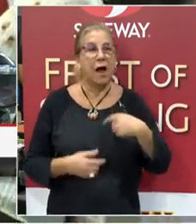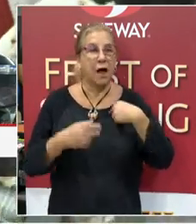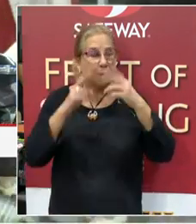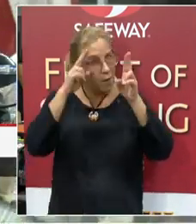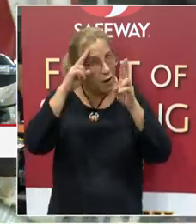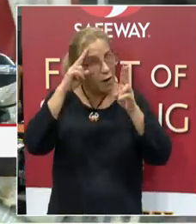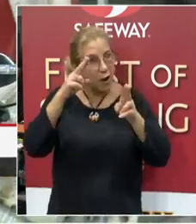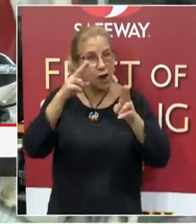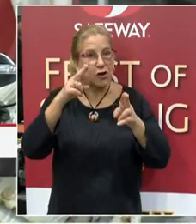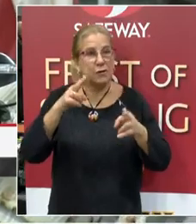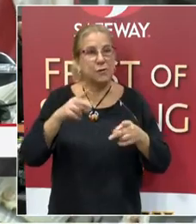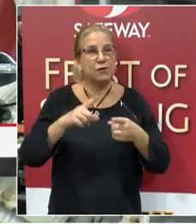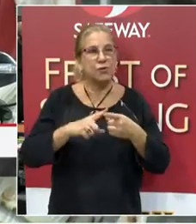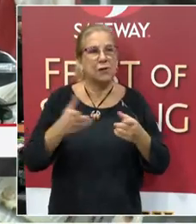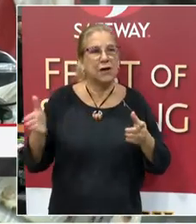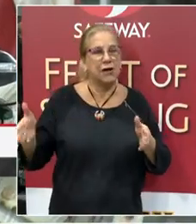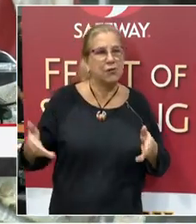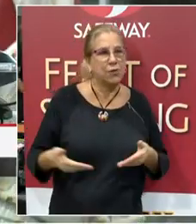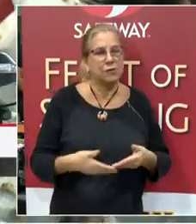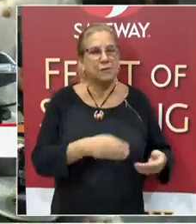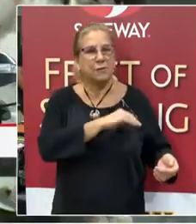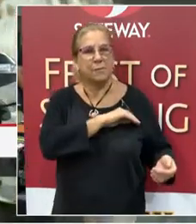words. Mayor?